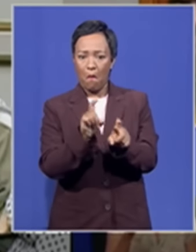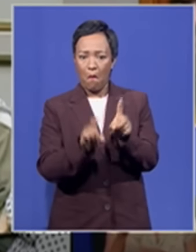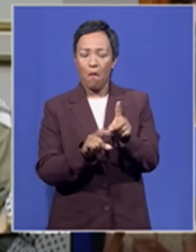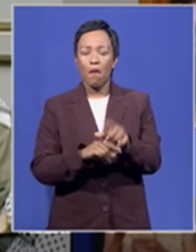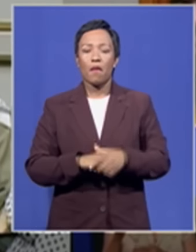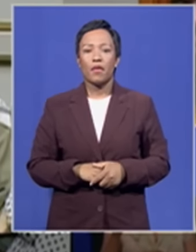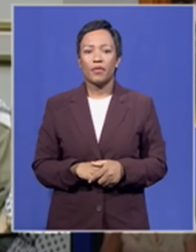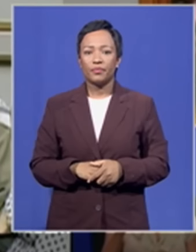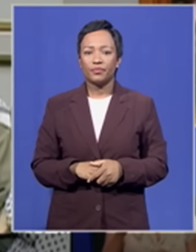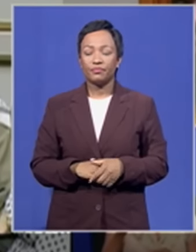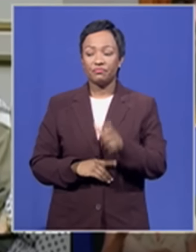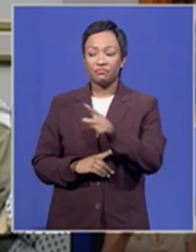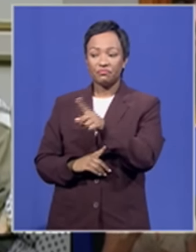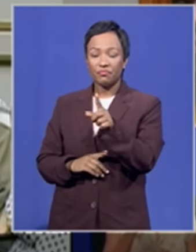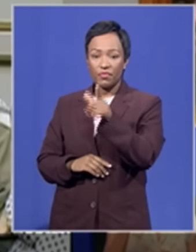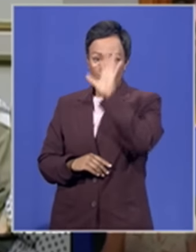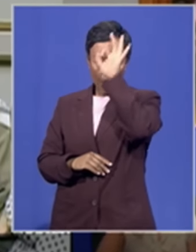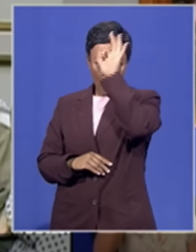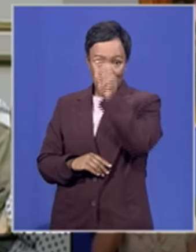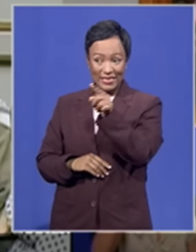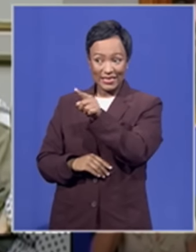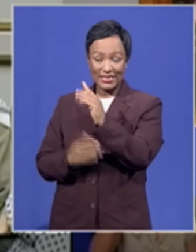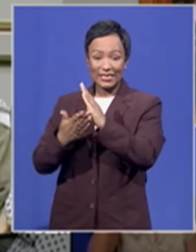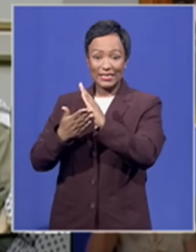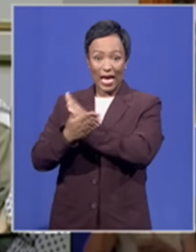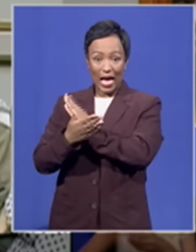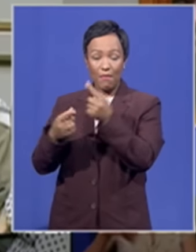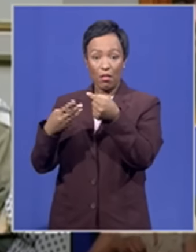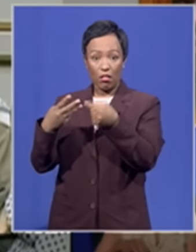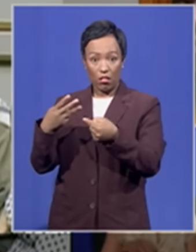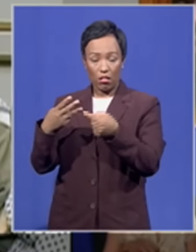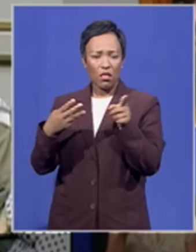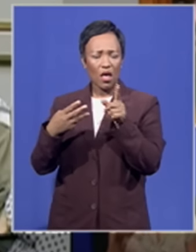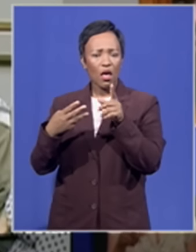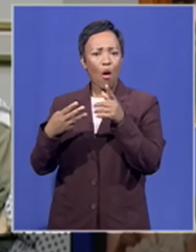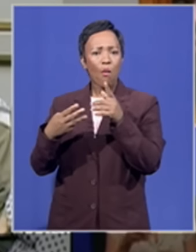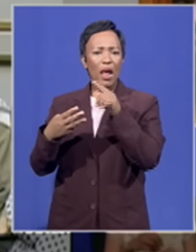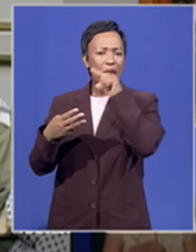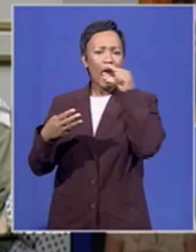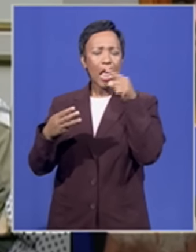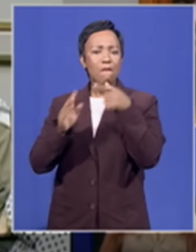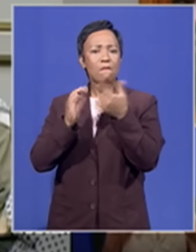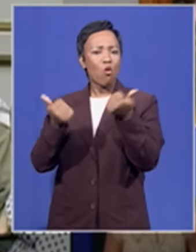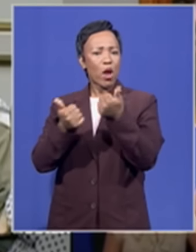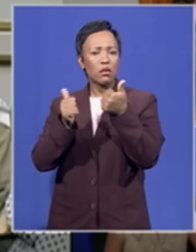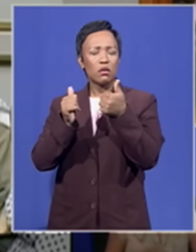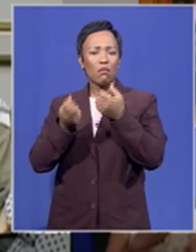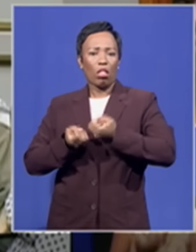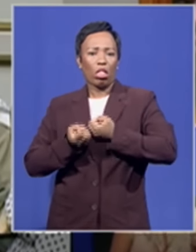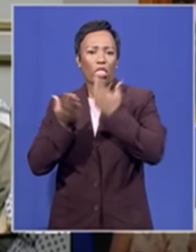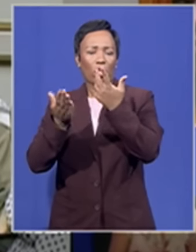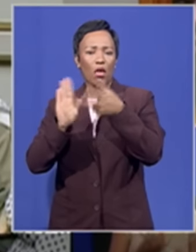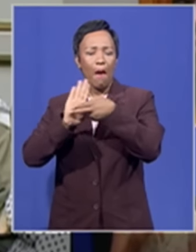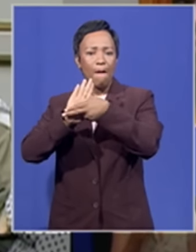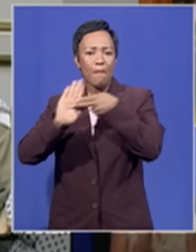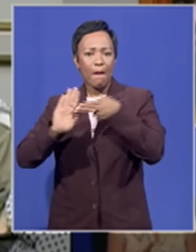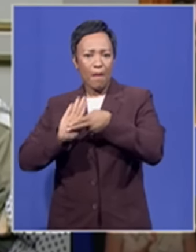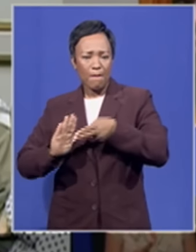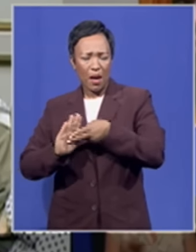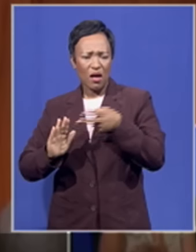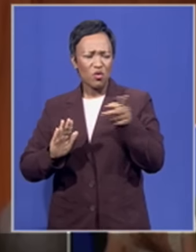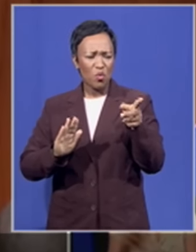officers themselves have been implicated in aiding syndicates. How can you, in good faith, claim that these interventions